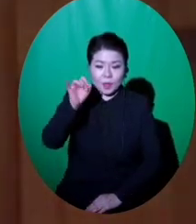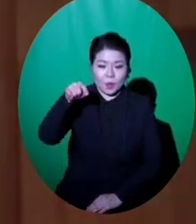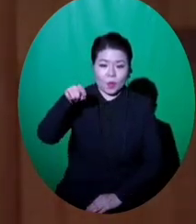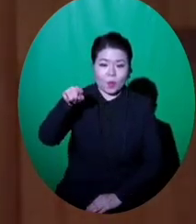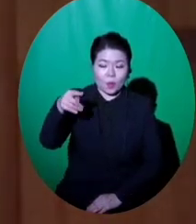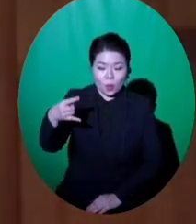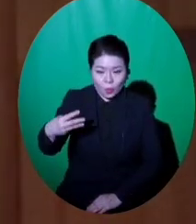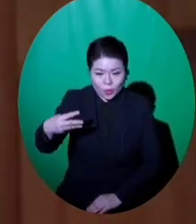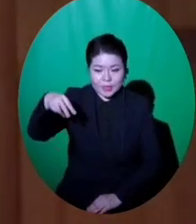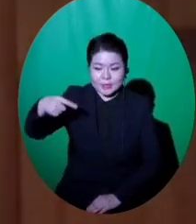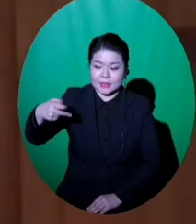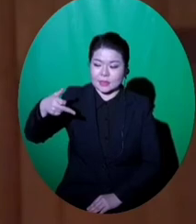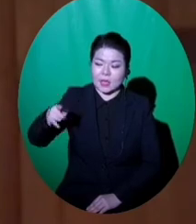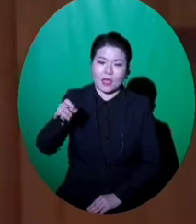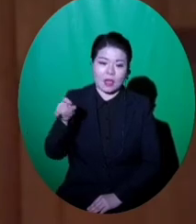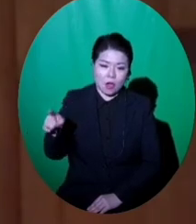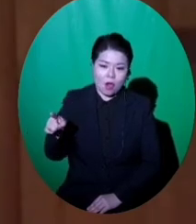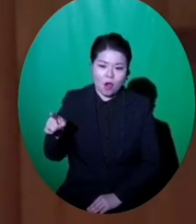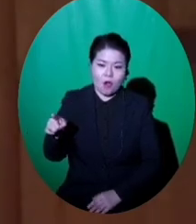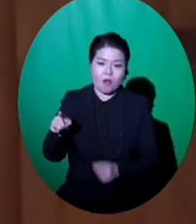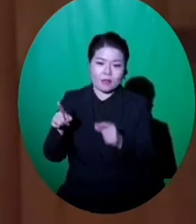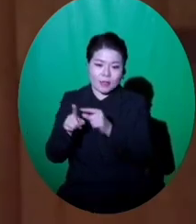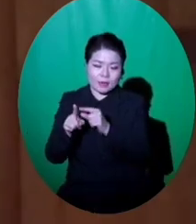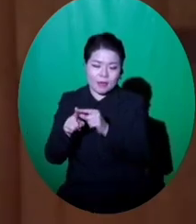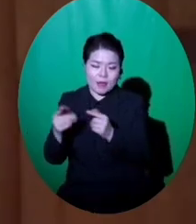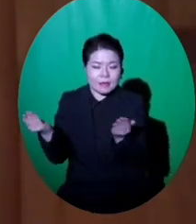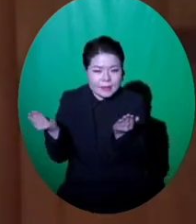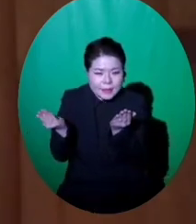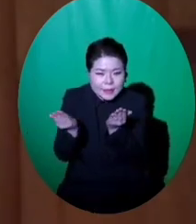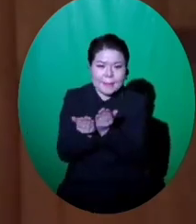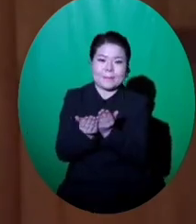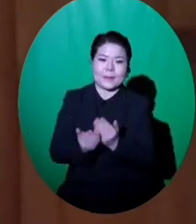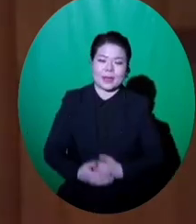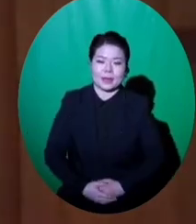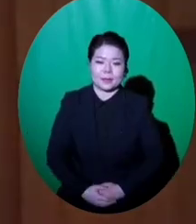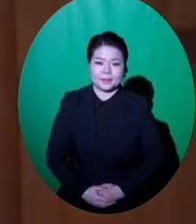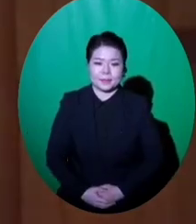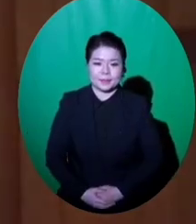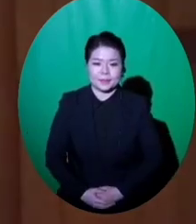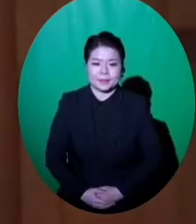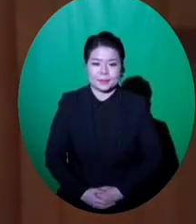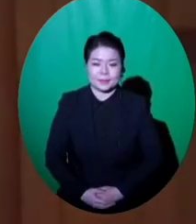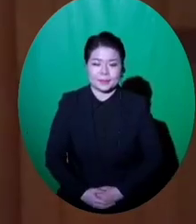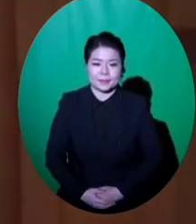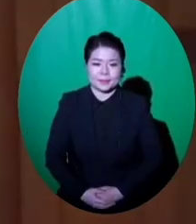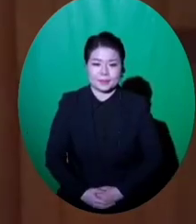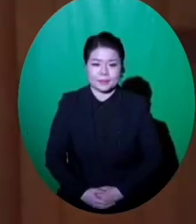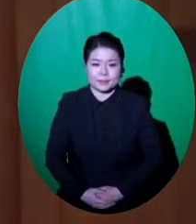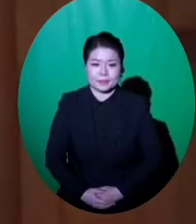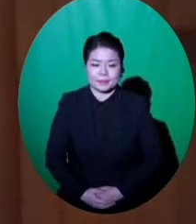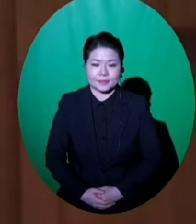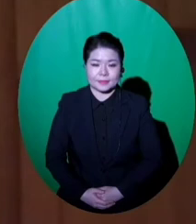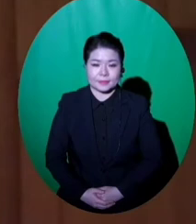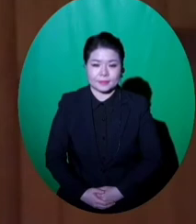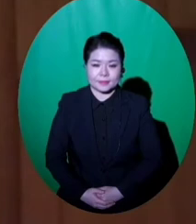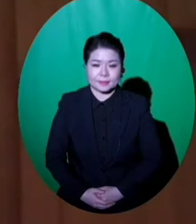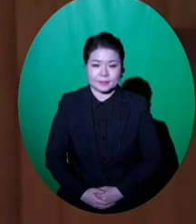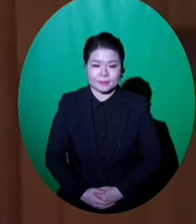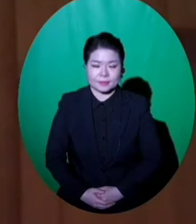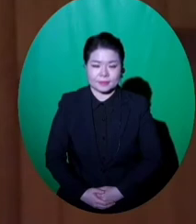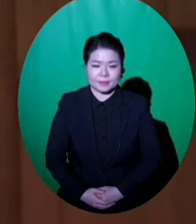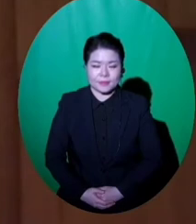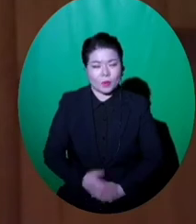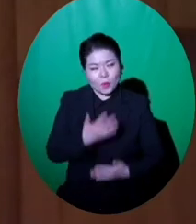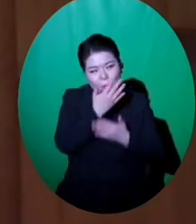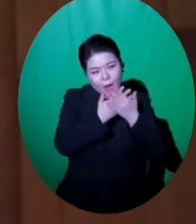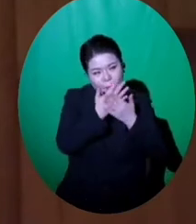And this may seem like a bit of an abstract goal just to change the